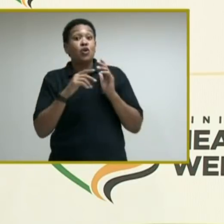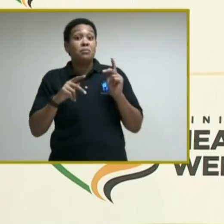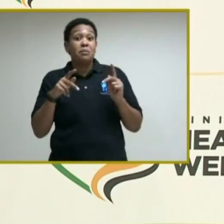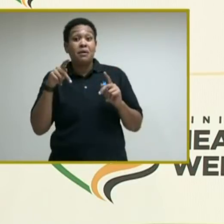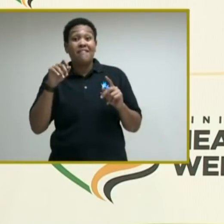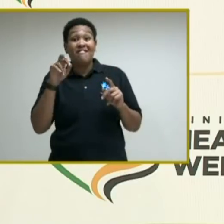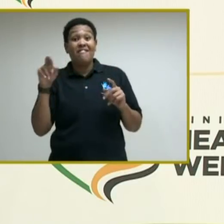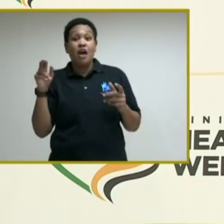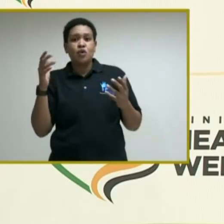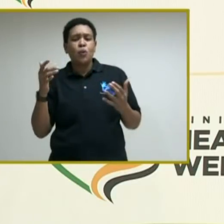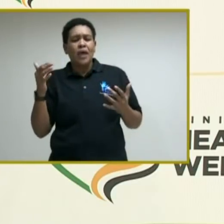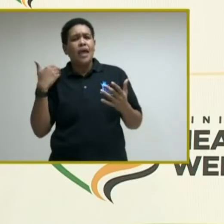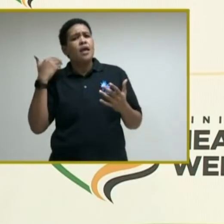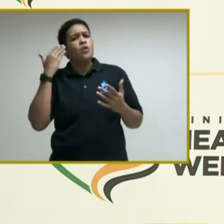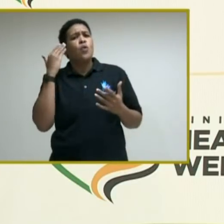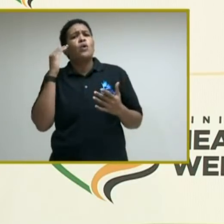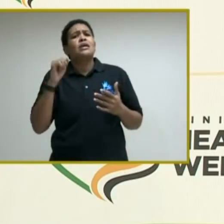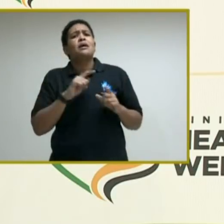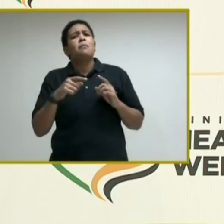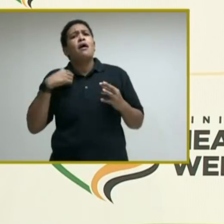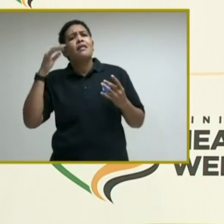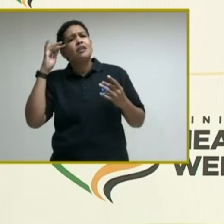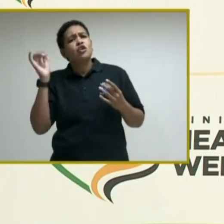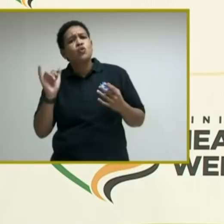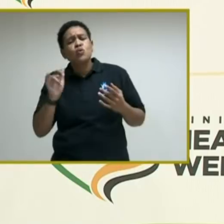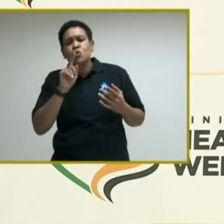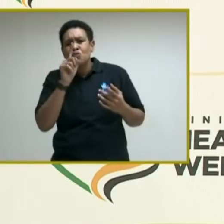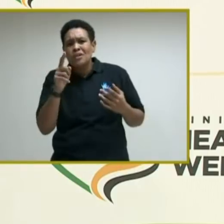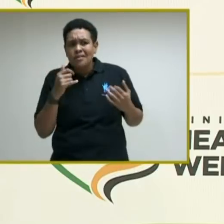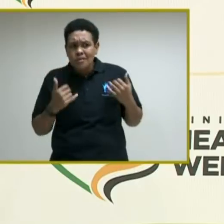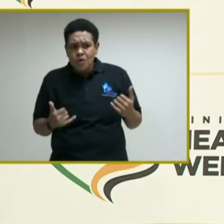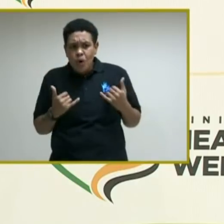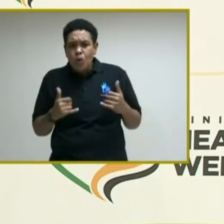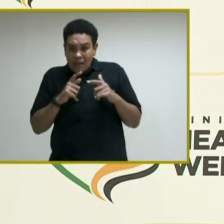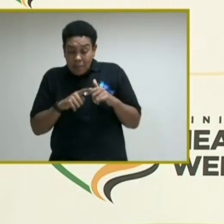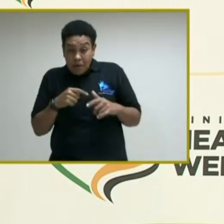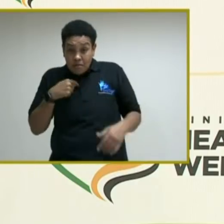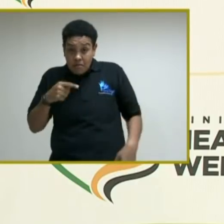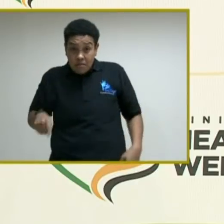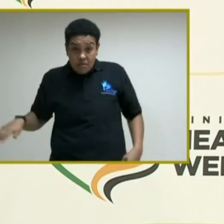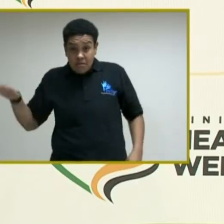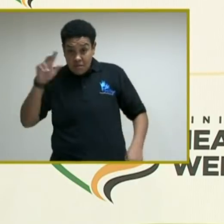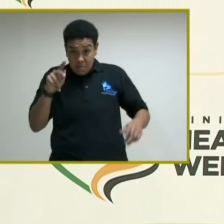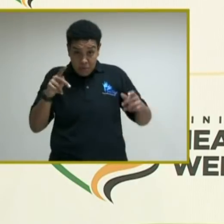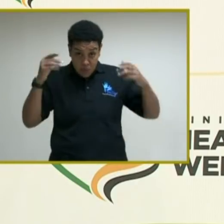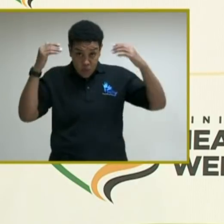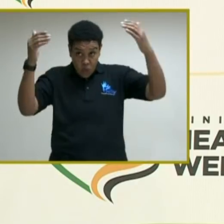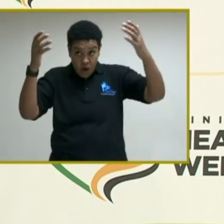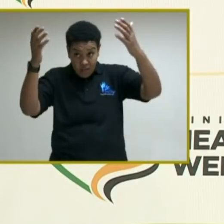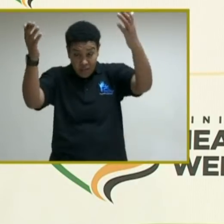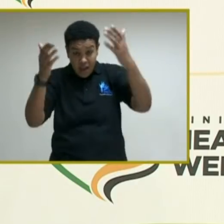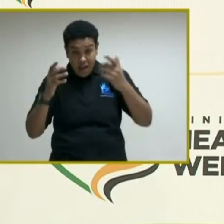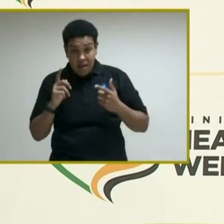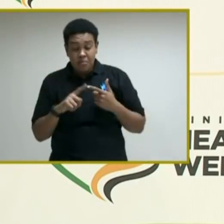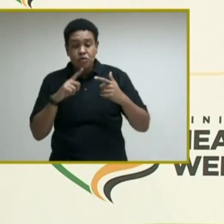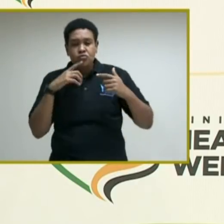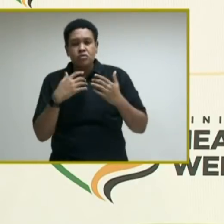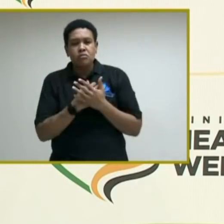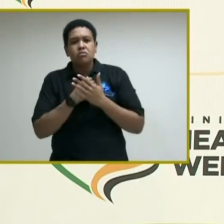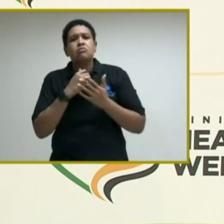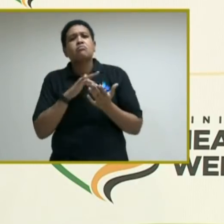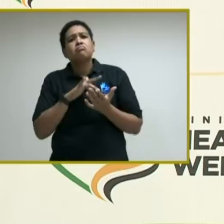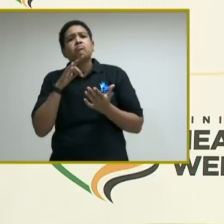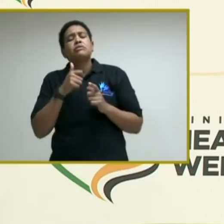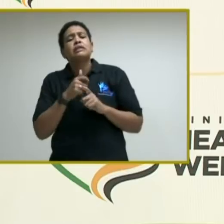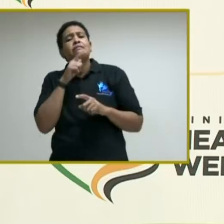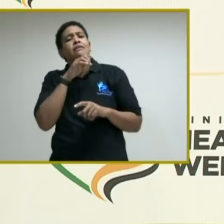address that. But I think, too, that it's really now up to us as a people to go out there and to take advantage of